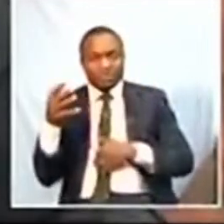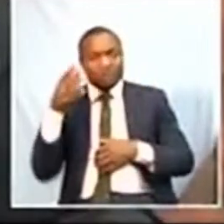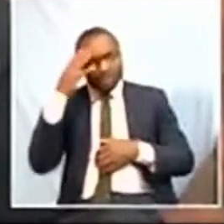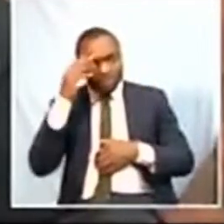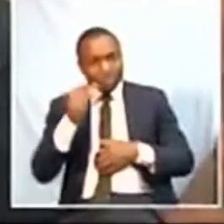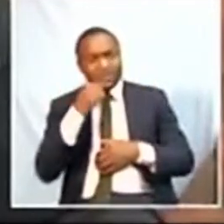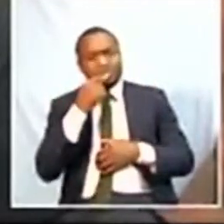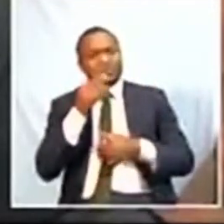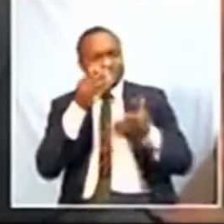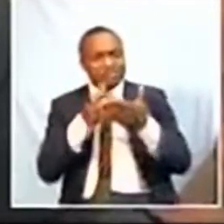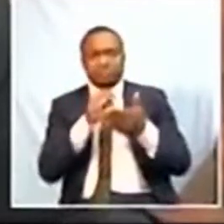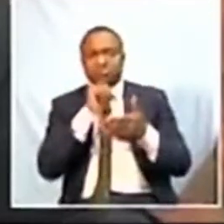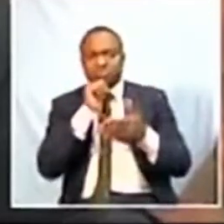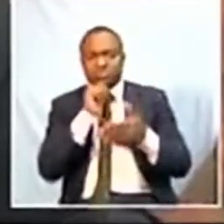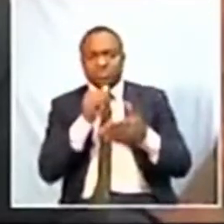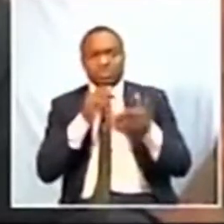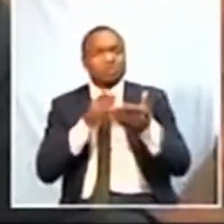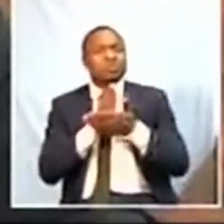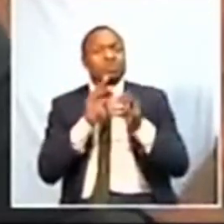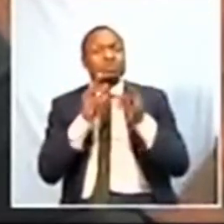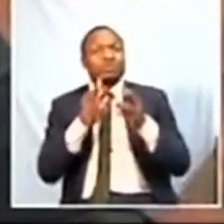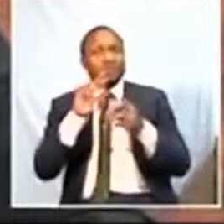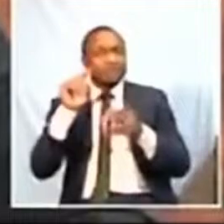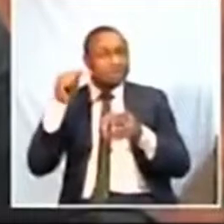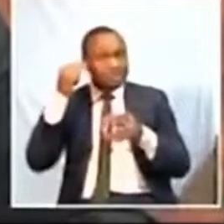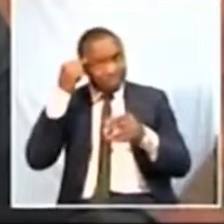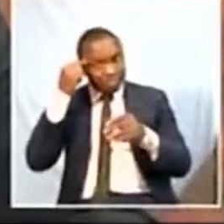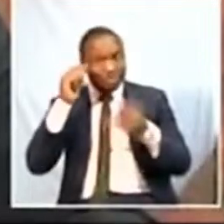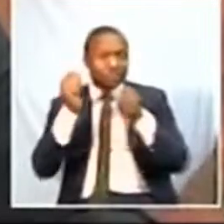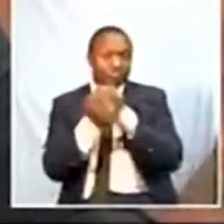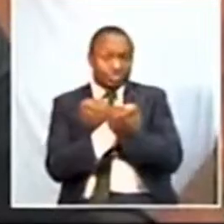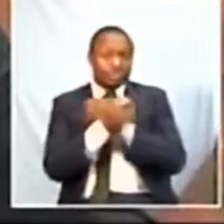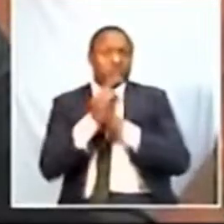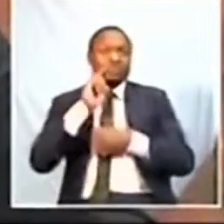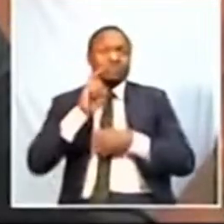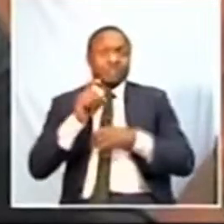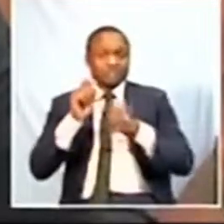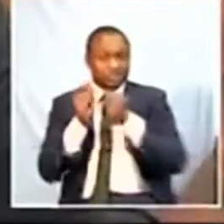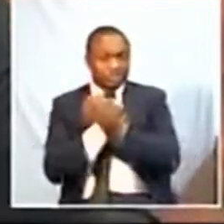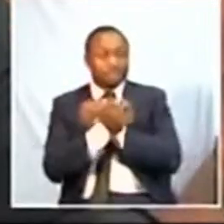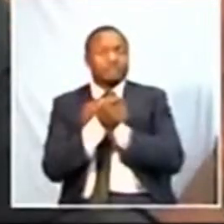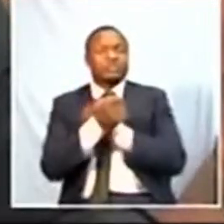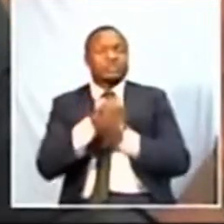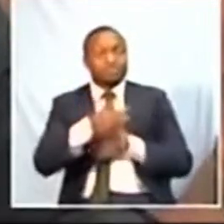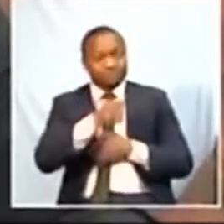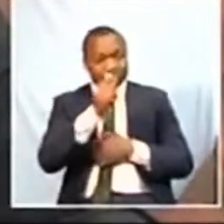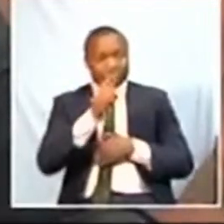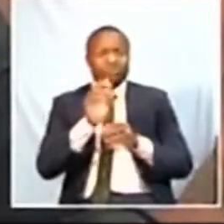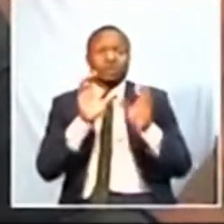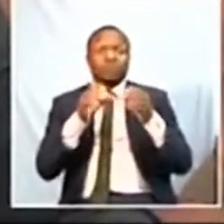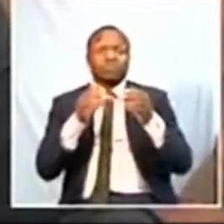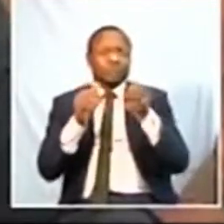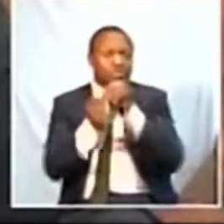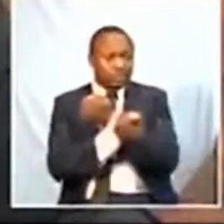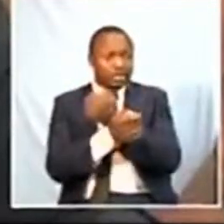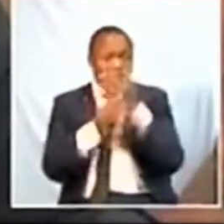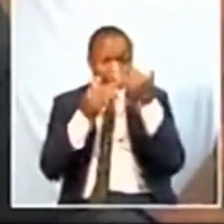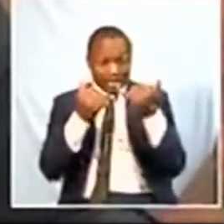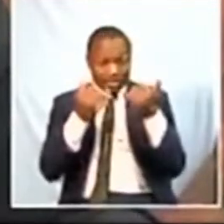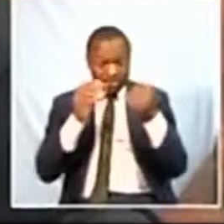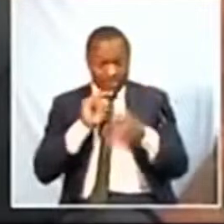telling you this is not the way we are doing? Governments change. Can you also change your mindset? Committees change. We are now